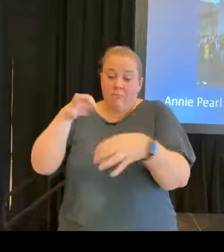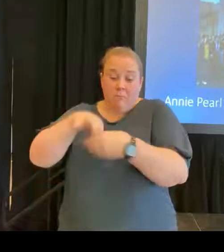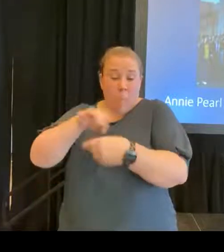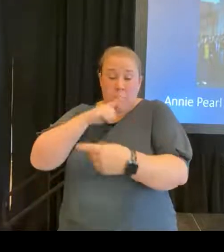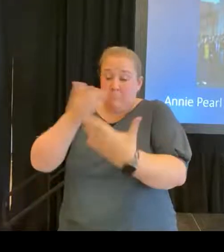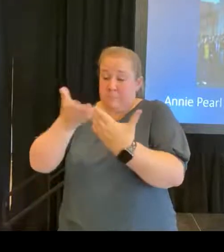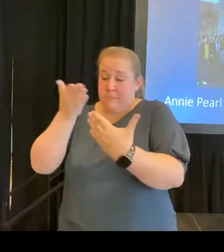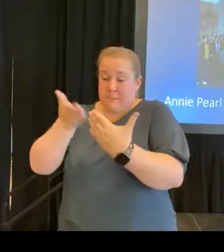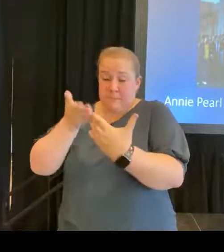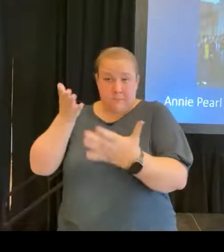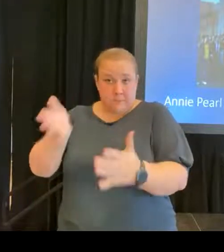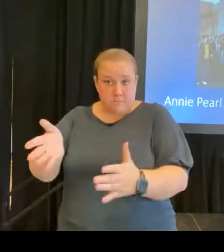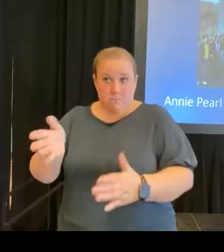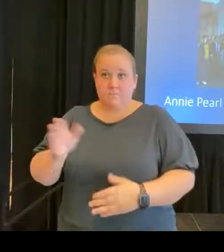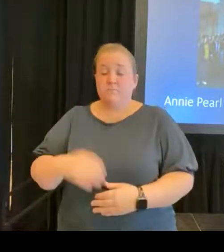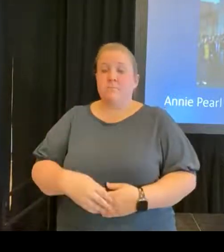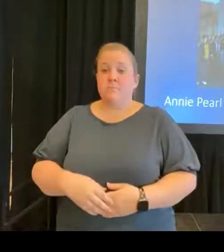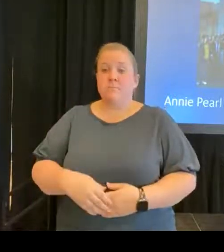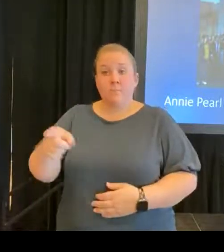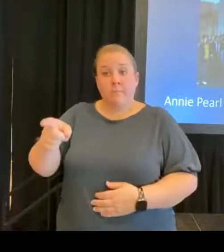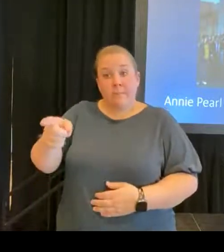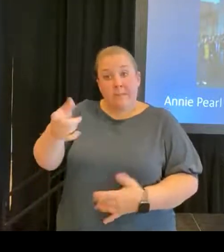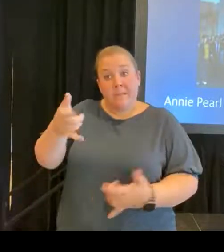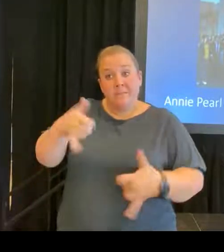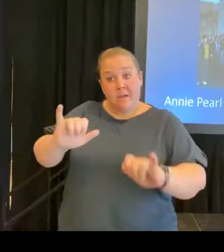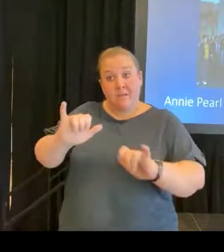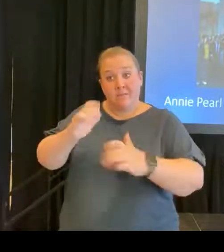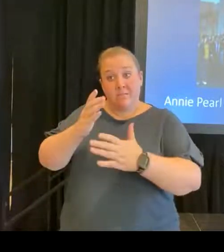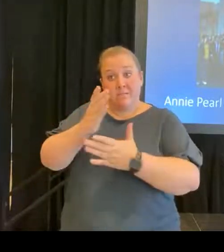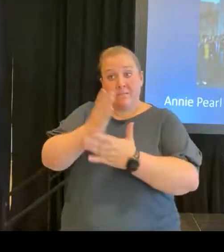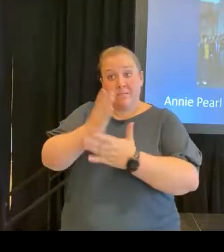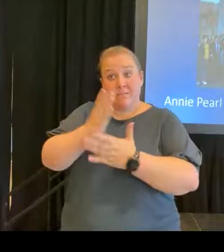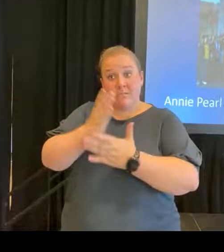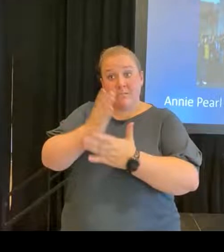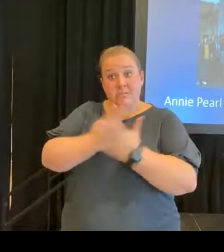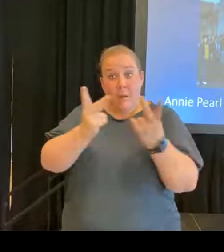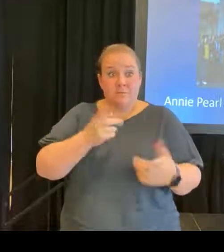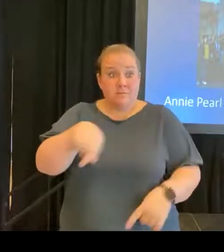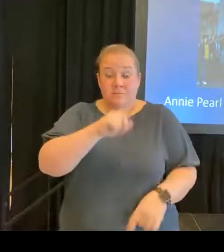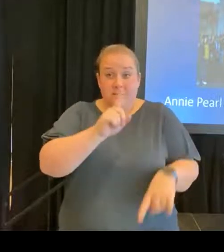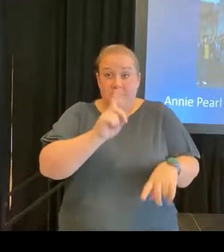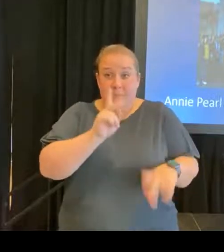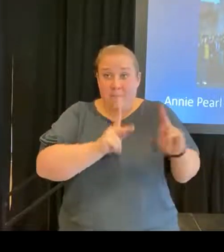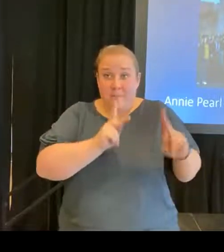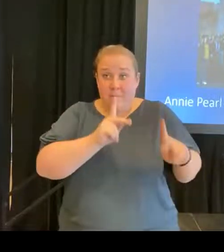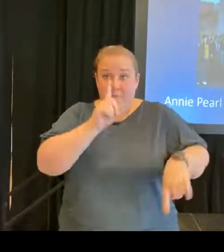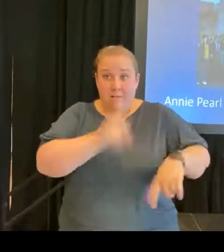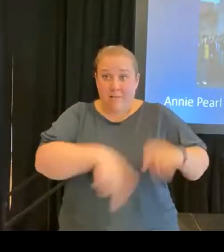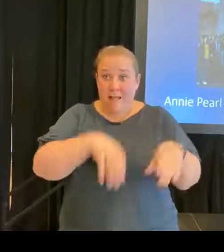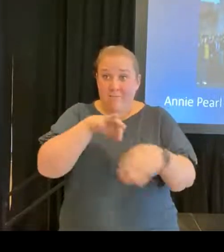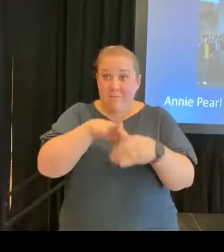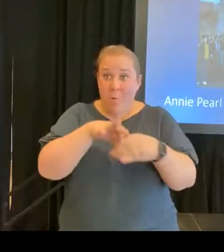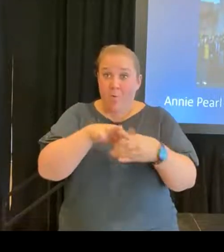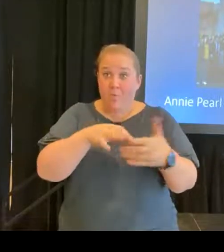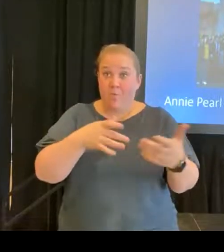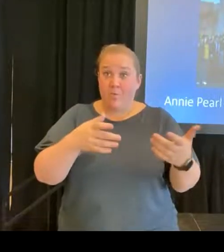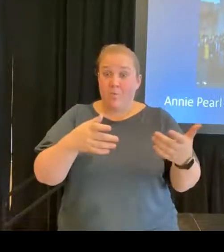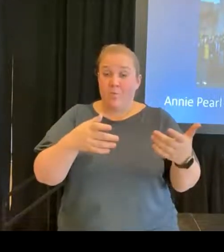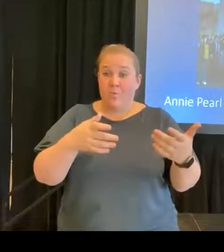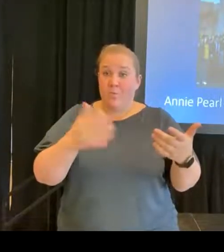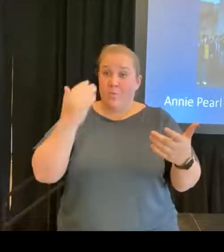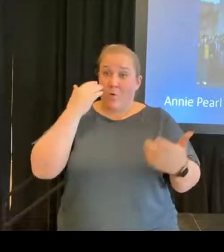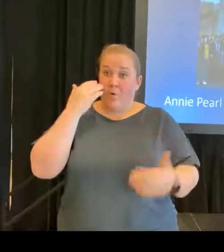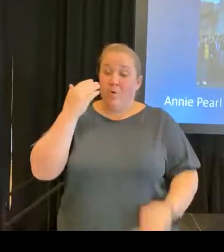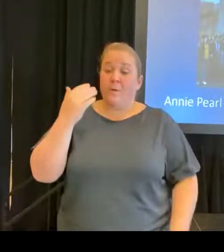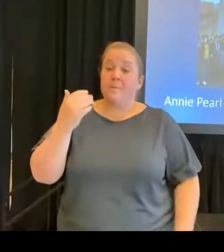there. And there are still places where people weren't able to vote, even in the 70s. As a matter